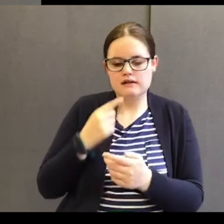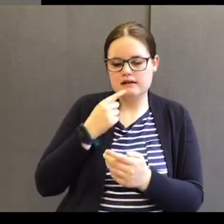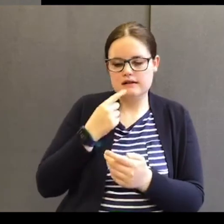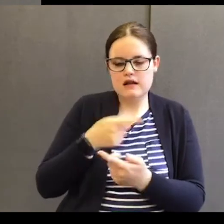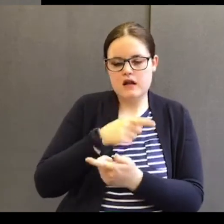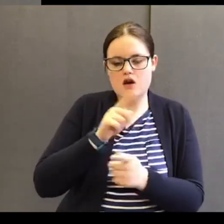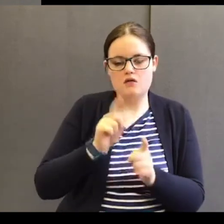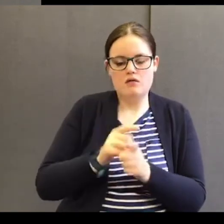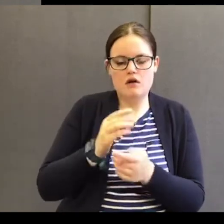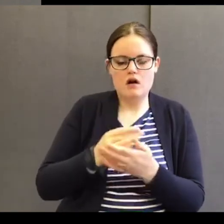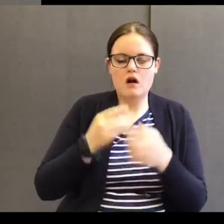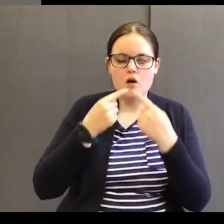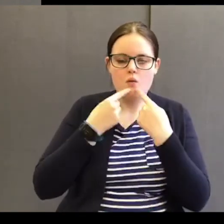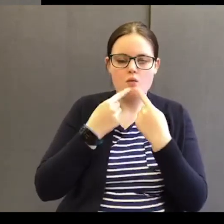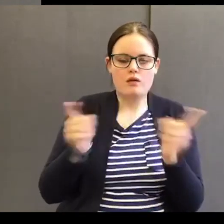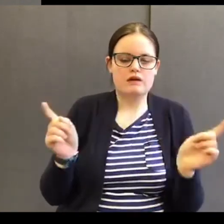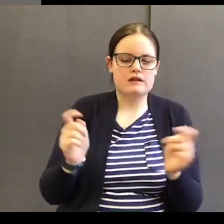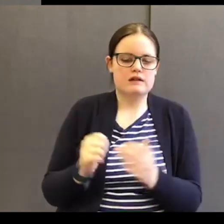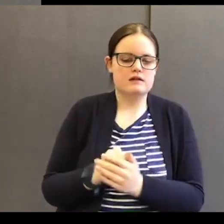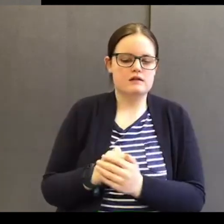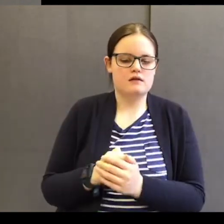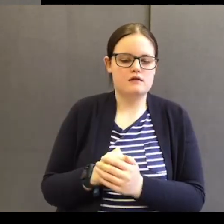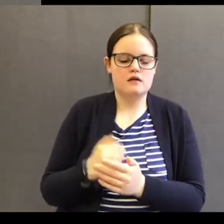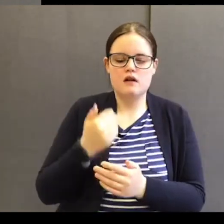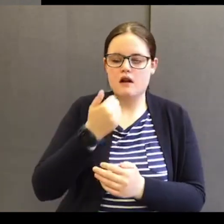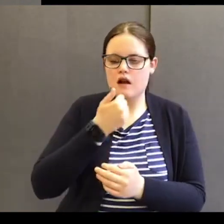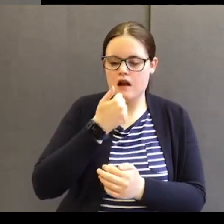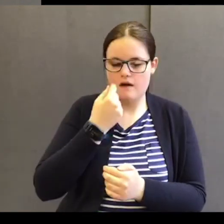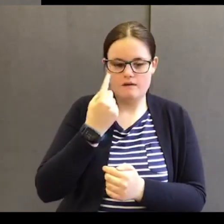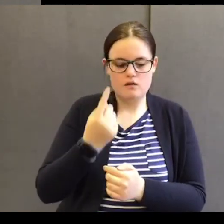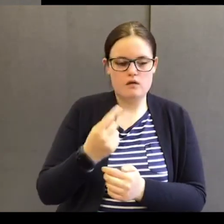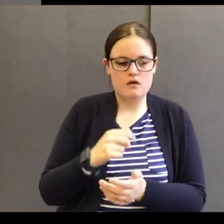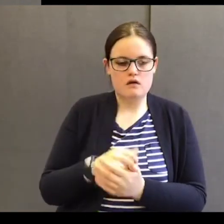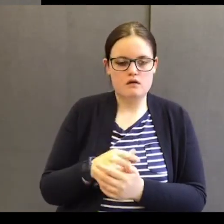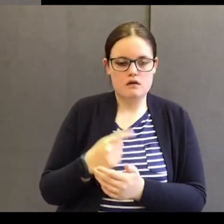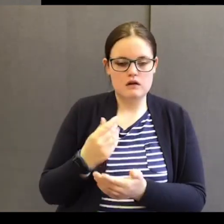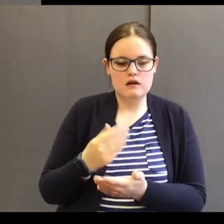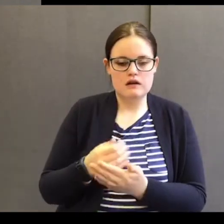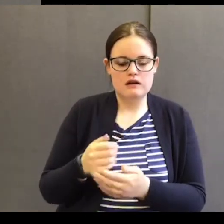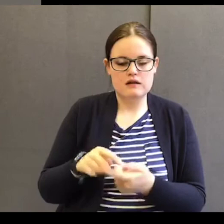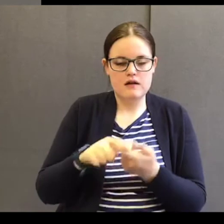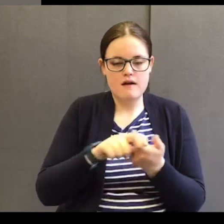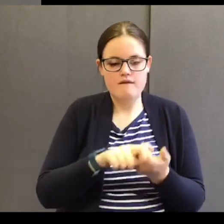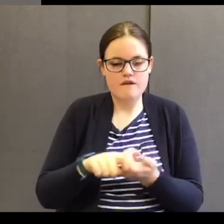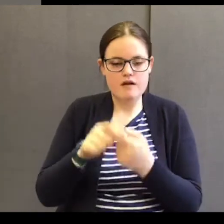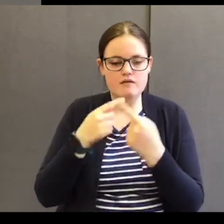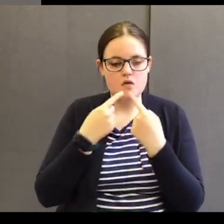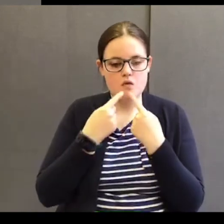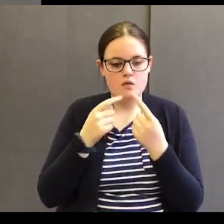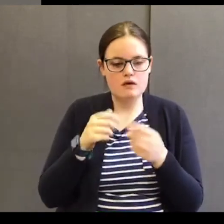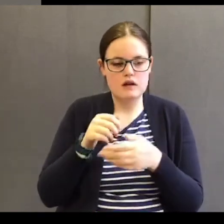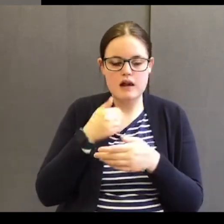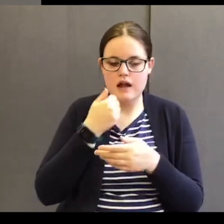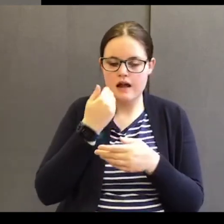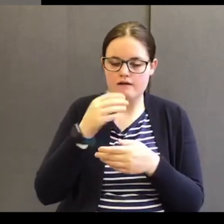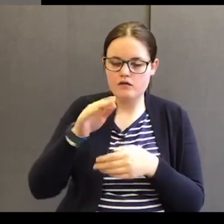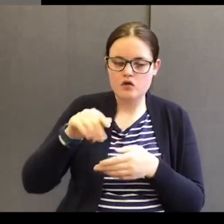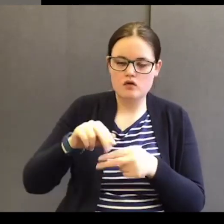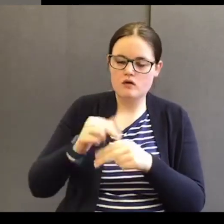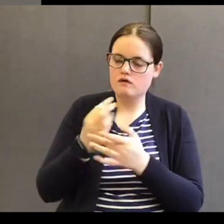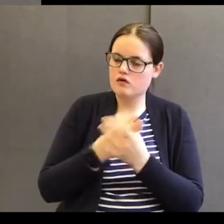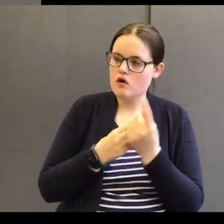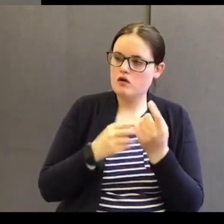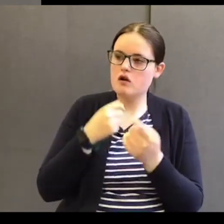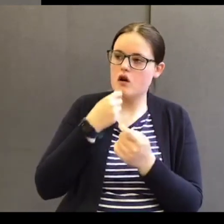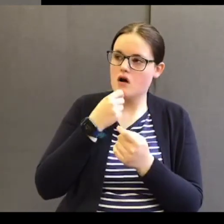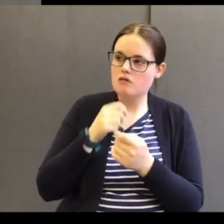sin. So it says, we are witnesses, and everyone that is a faithful witness,